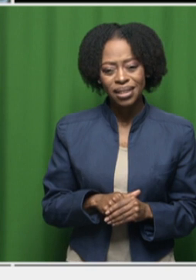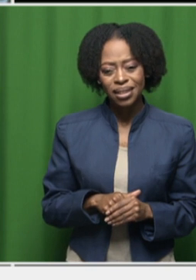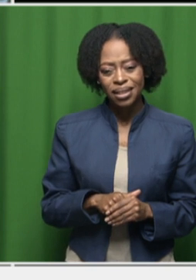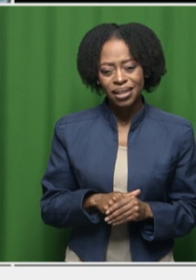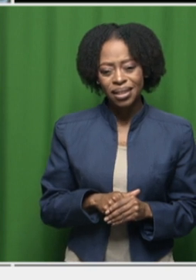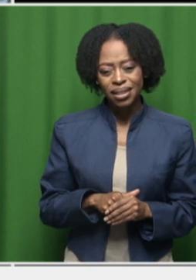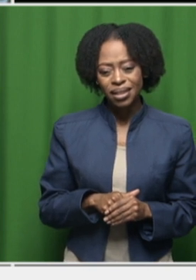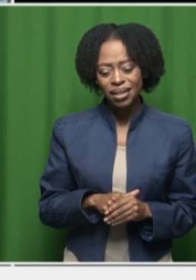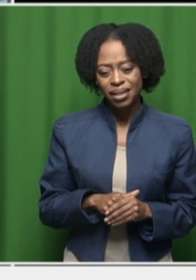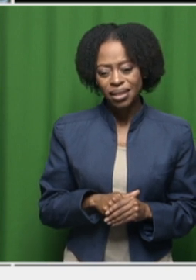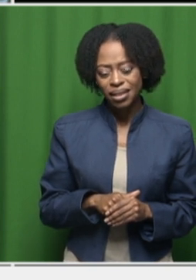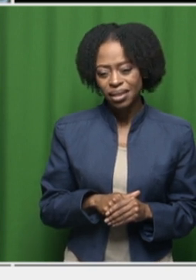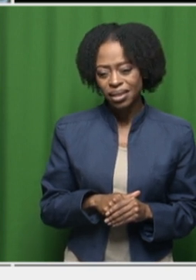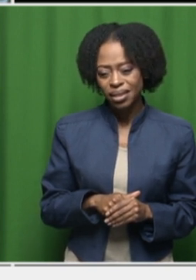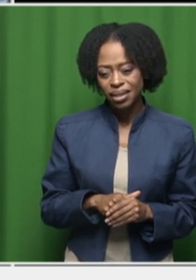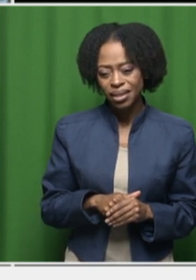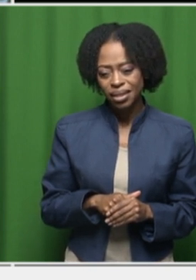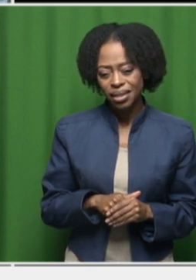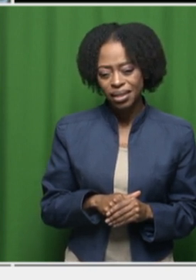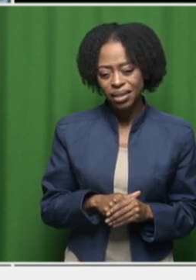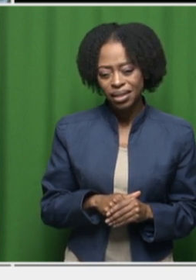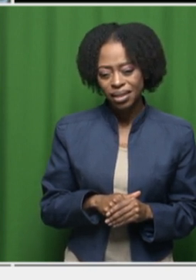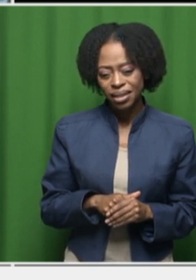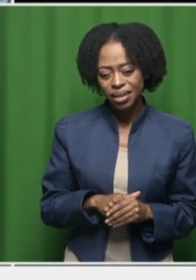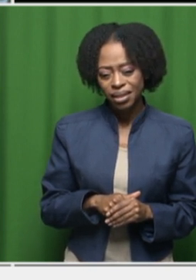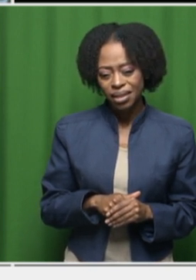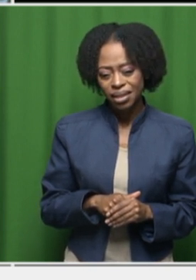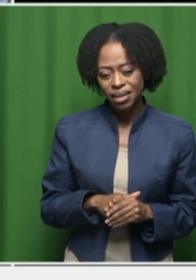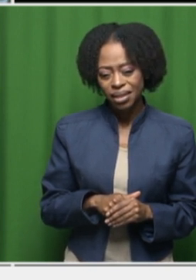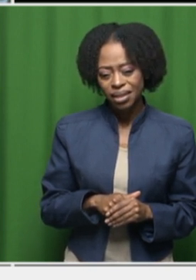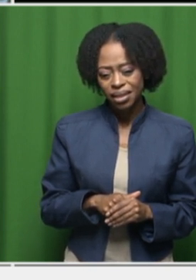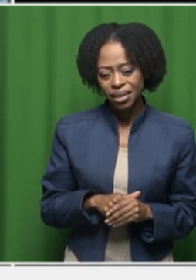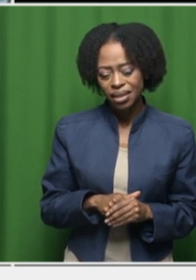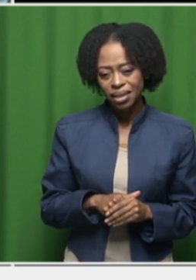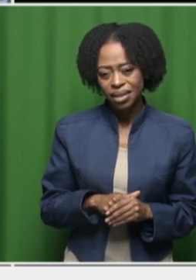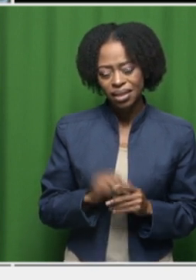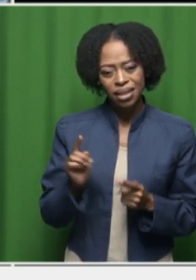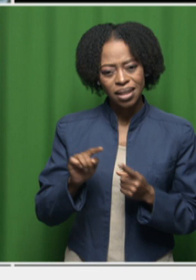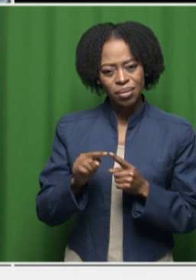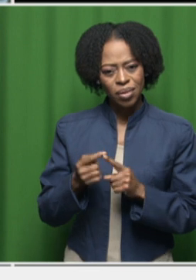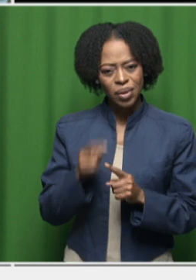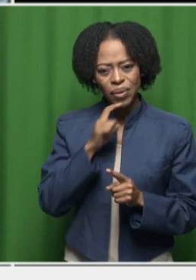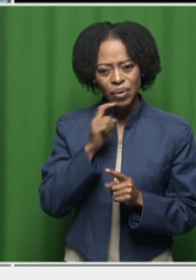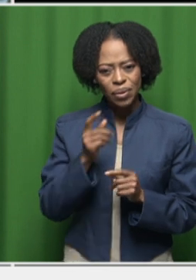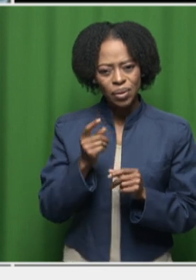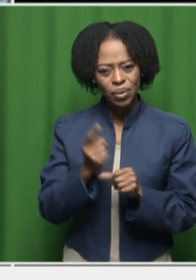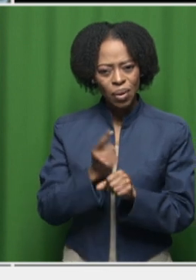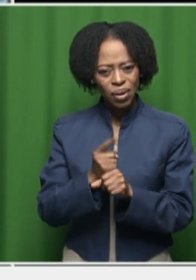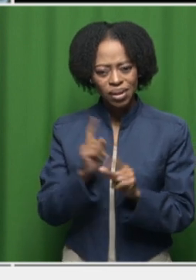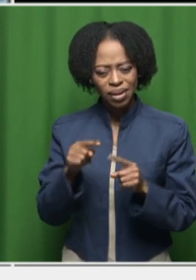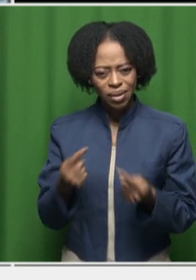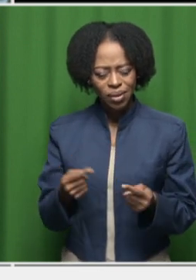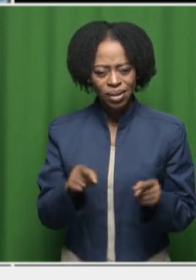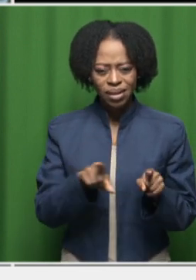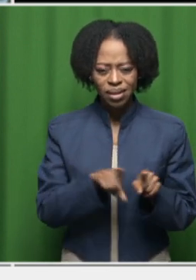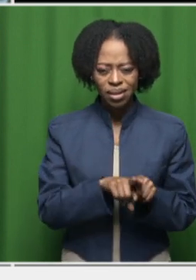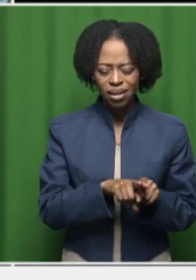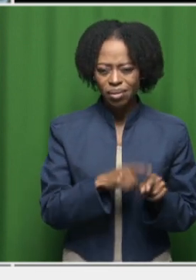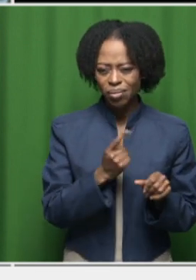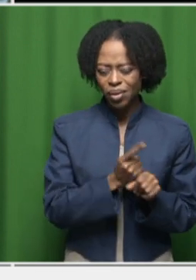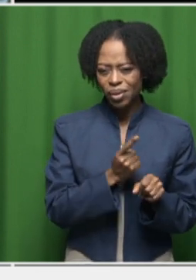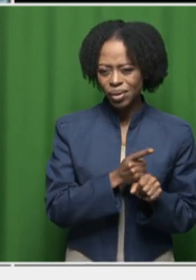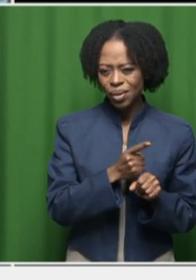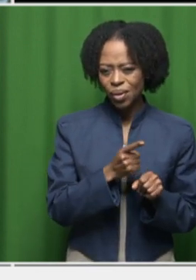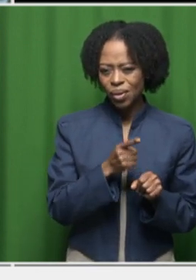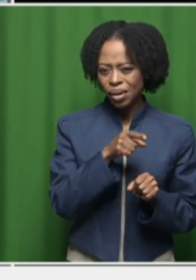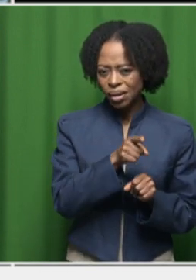cannot be overemphasized, as the biggest free-to-air and public broadcaster in the country, which is the total information for